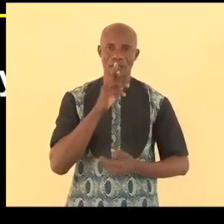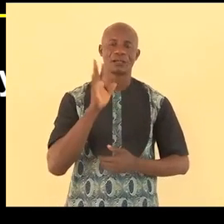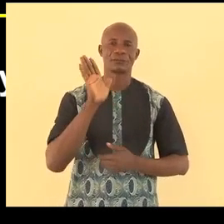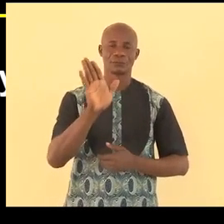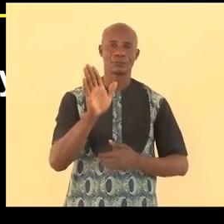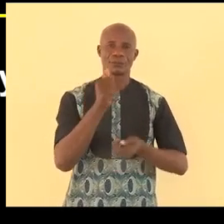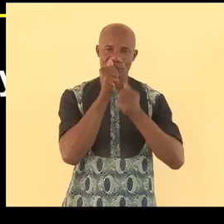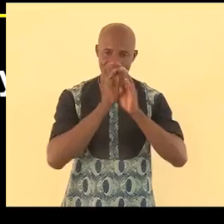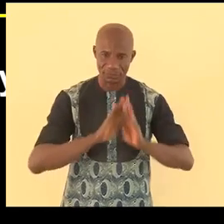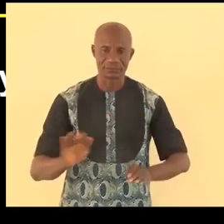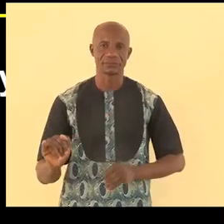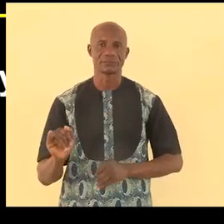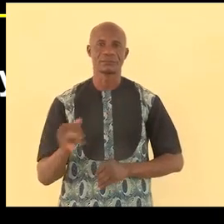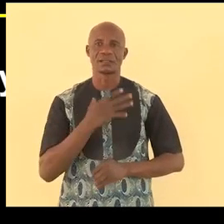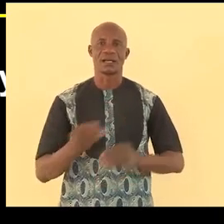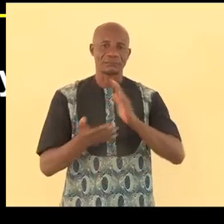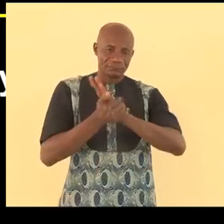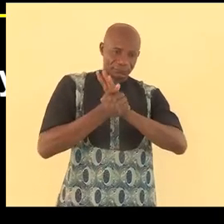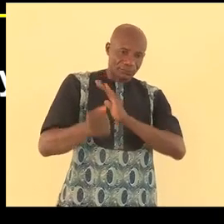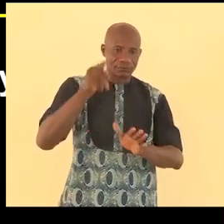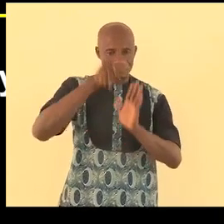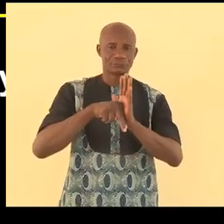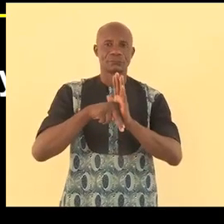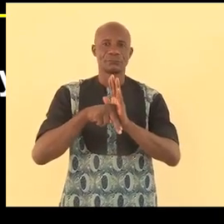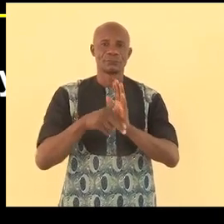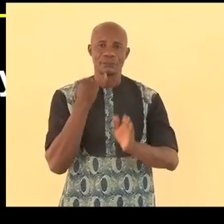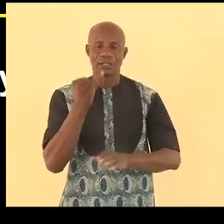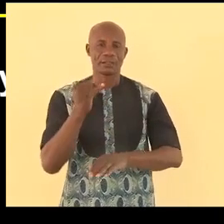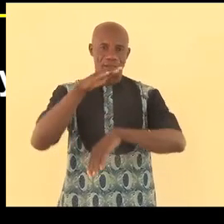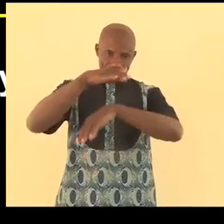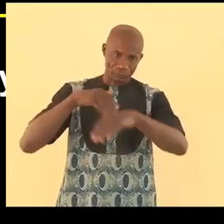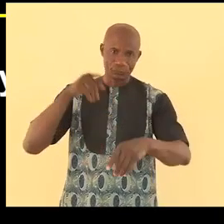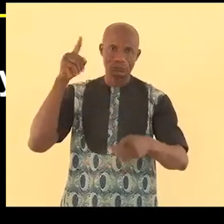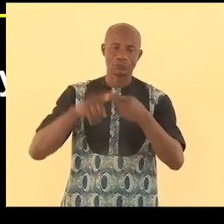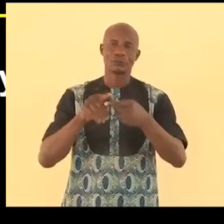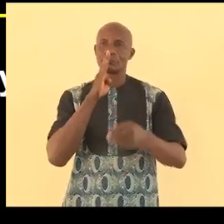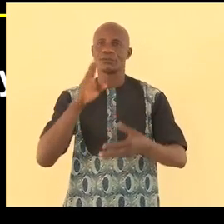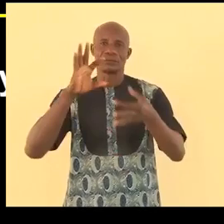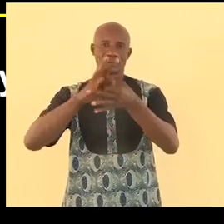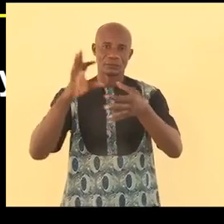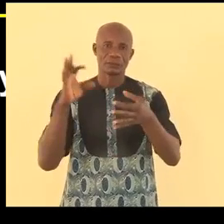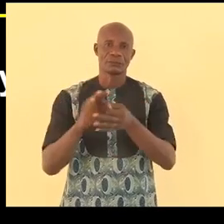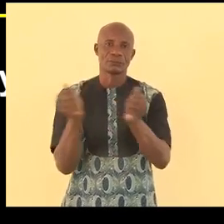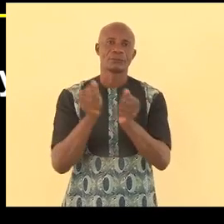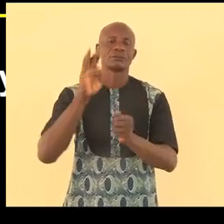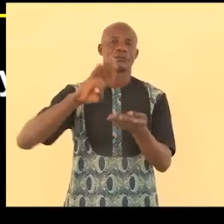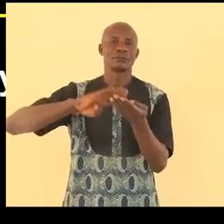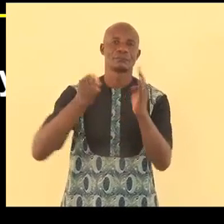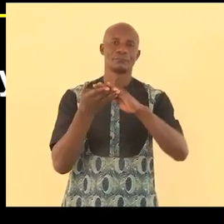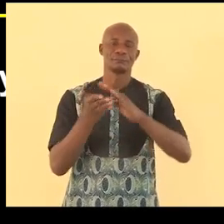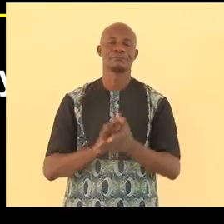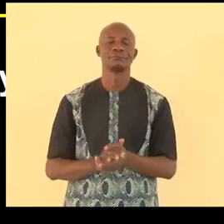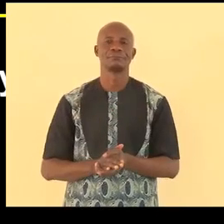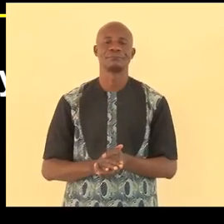how are your blessings and giftedness a call to be connected to your